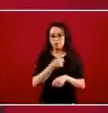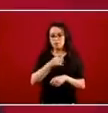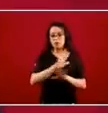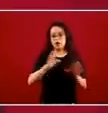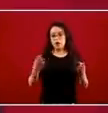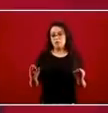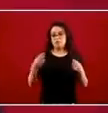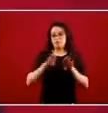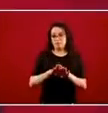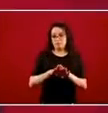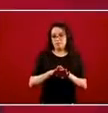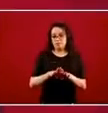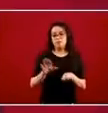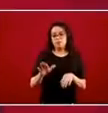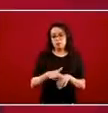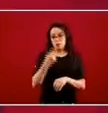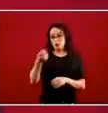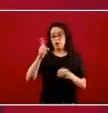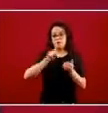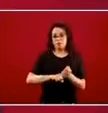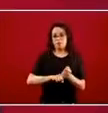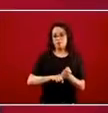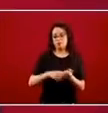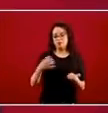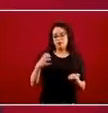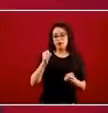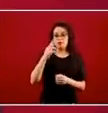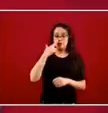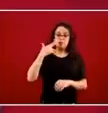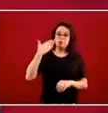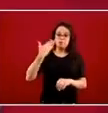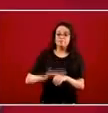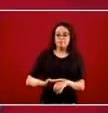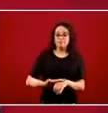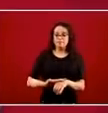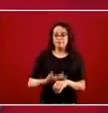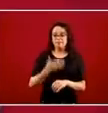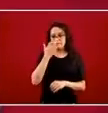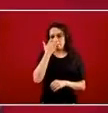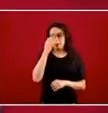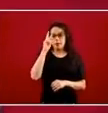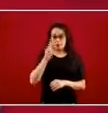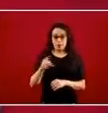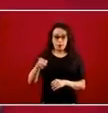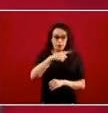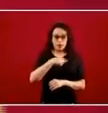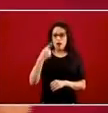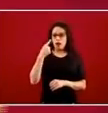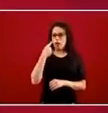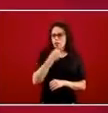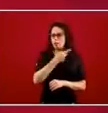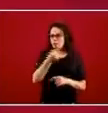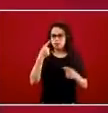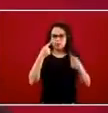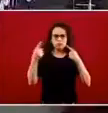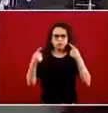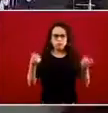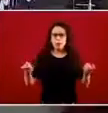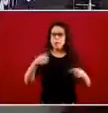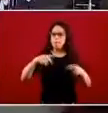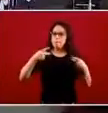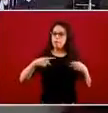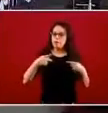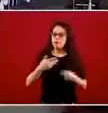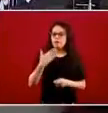establishments that were deemed non-essential by the new strategy. And I want to thank you all for